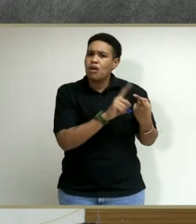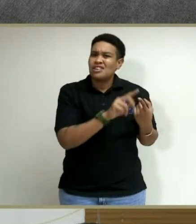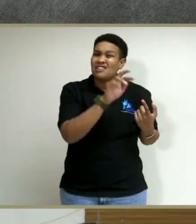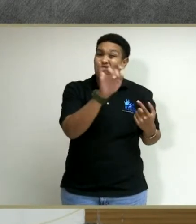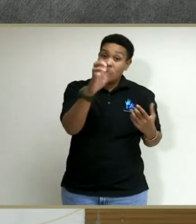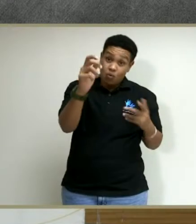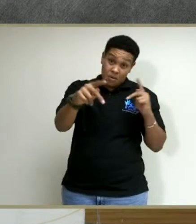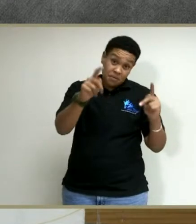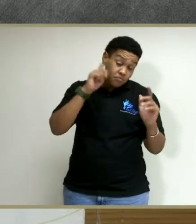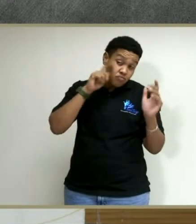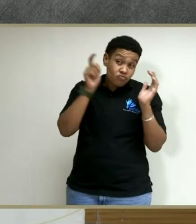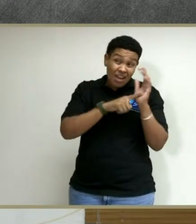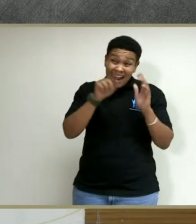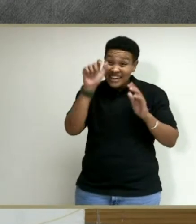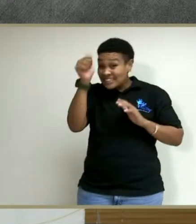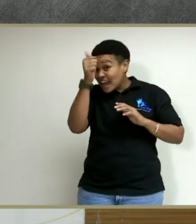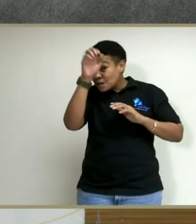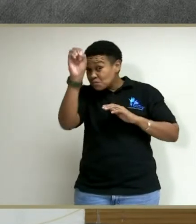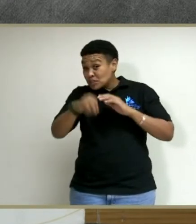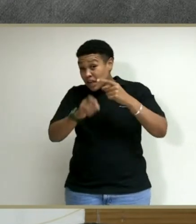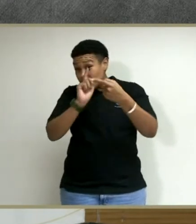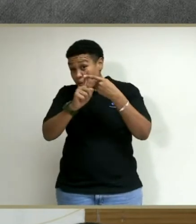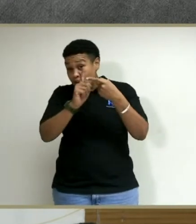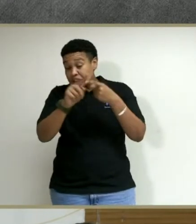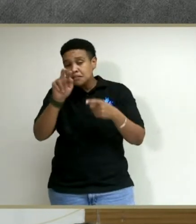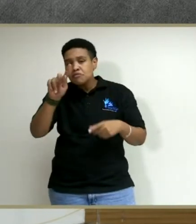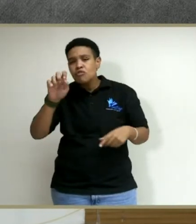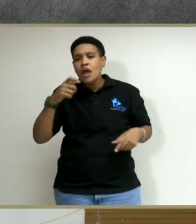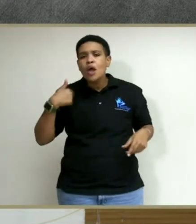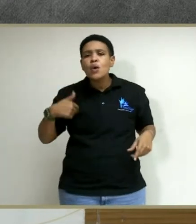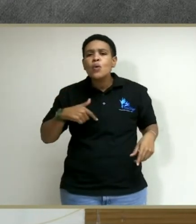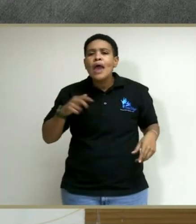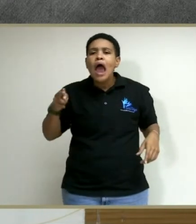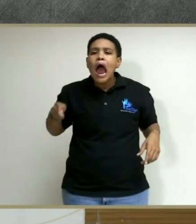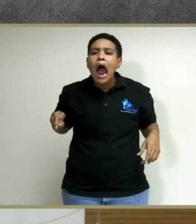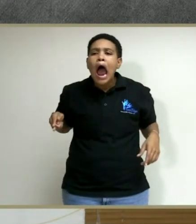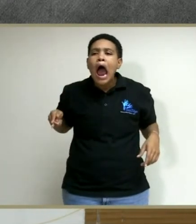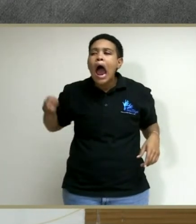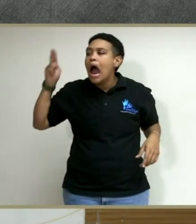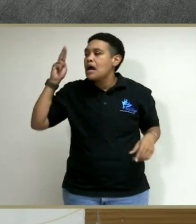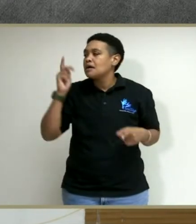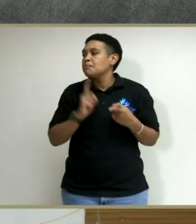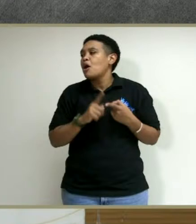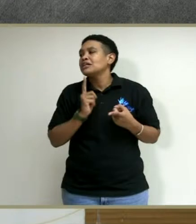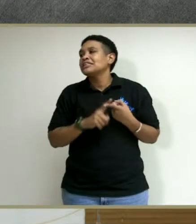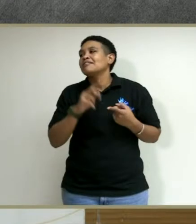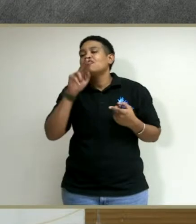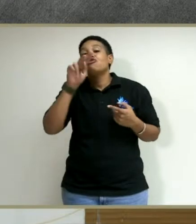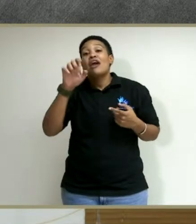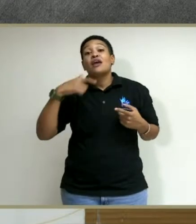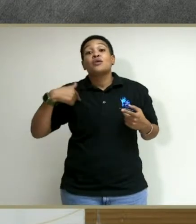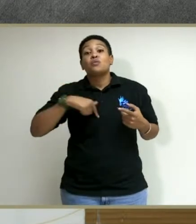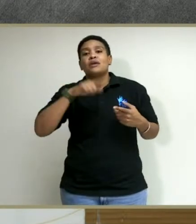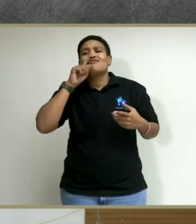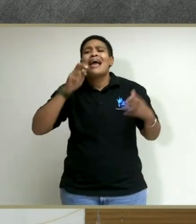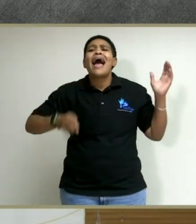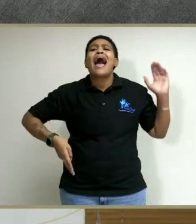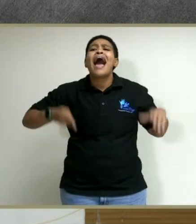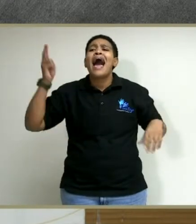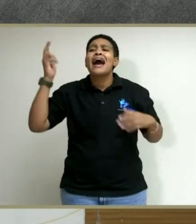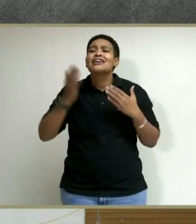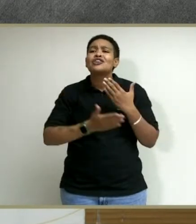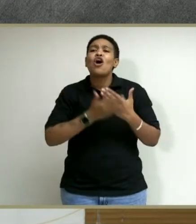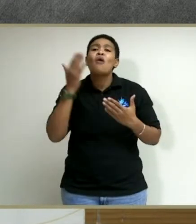at a 10% positivity rate, we are at a high positivity rate. We have been as high as